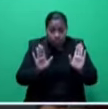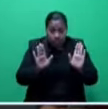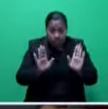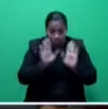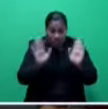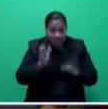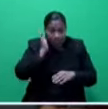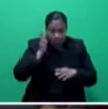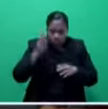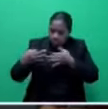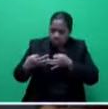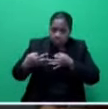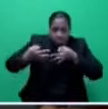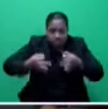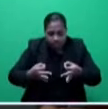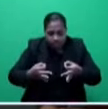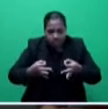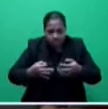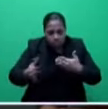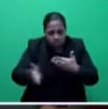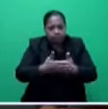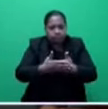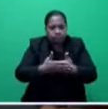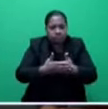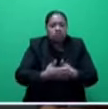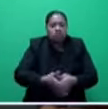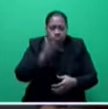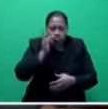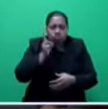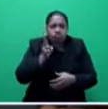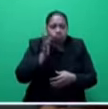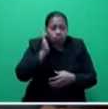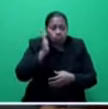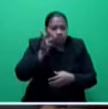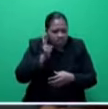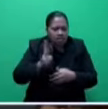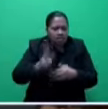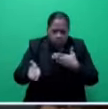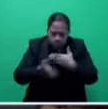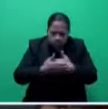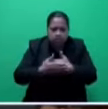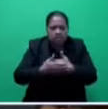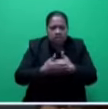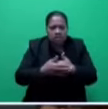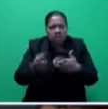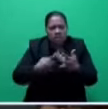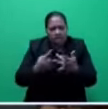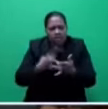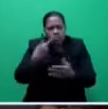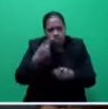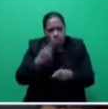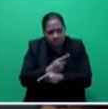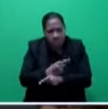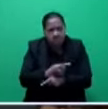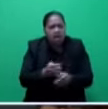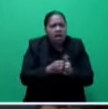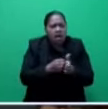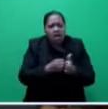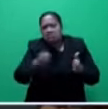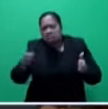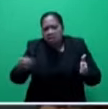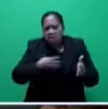April. Schools remain closed for another 2 weeks until 17th April. The term holidays have also been extended